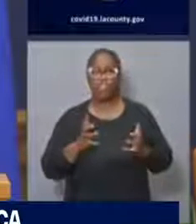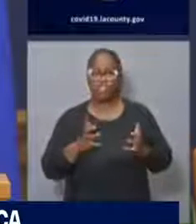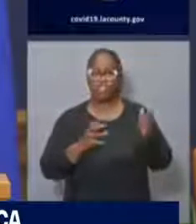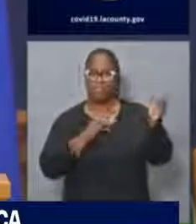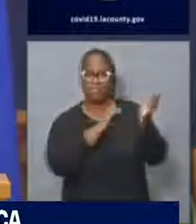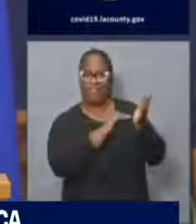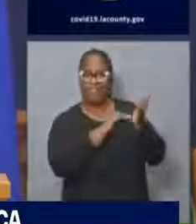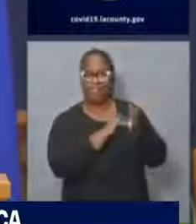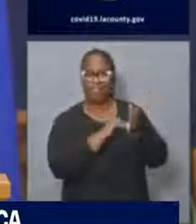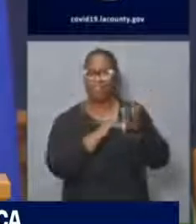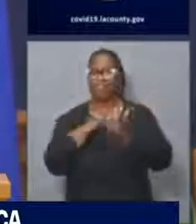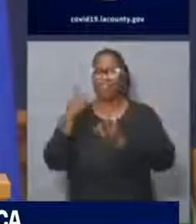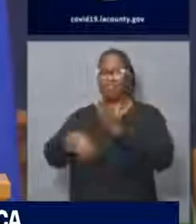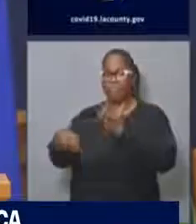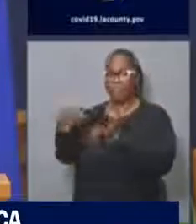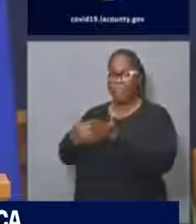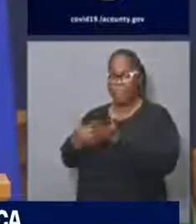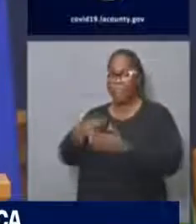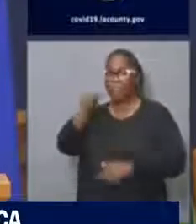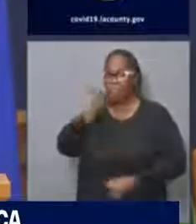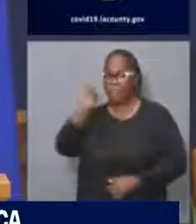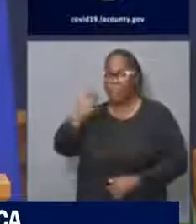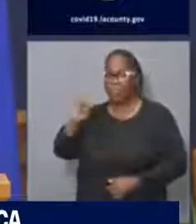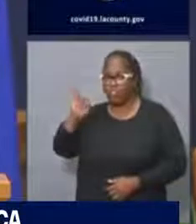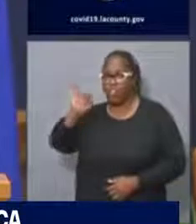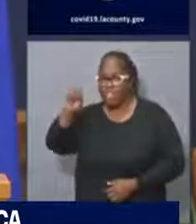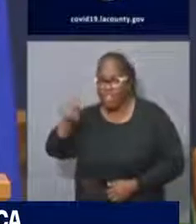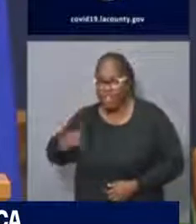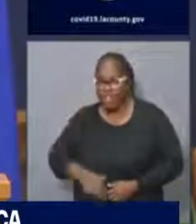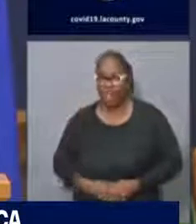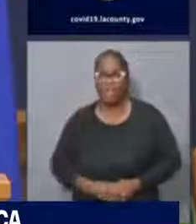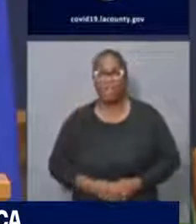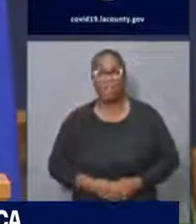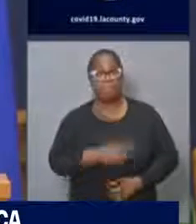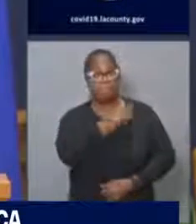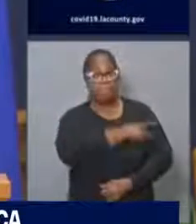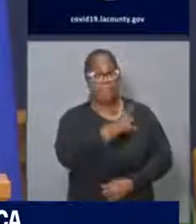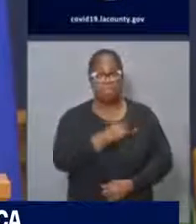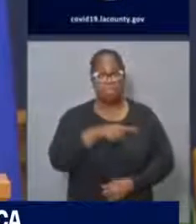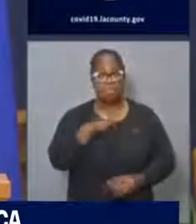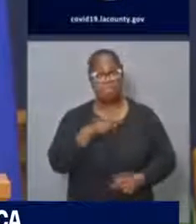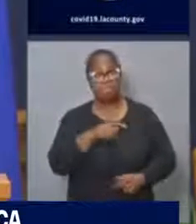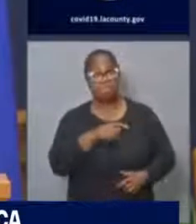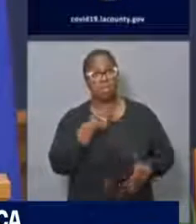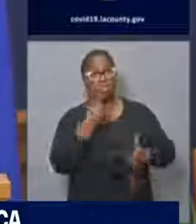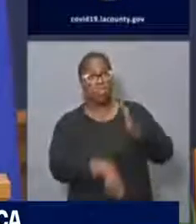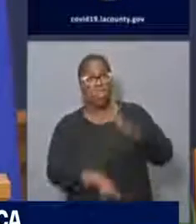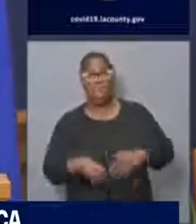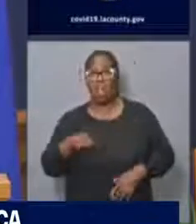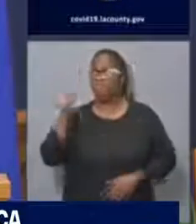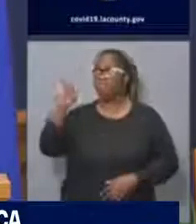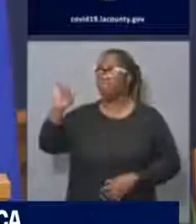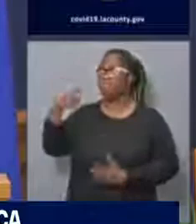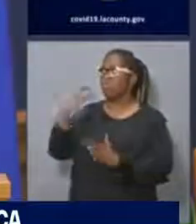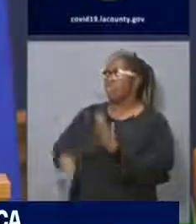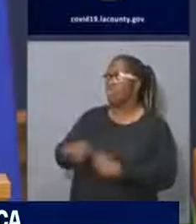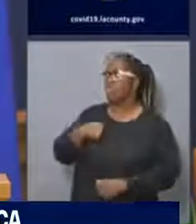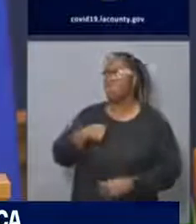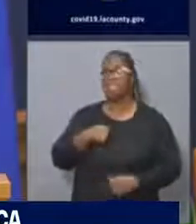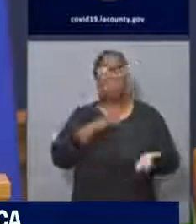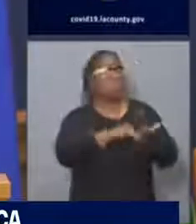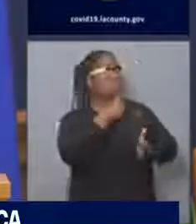insurance plans for these services when necessary. Patients are not allowed to be charged by their plan or their provider